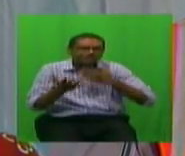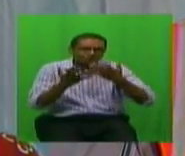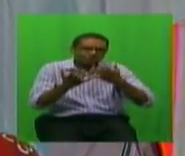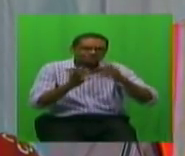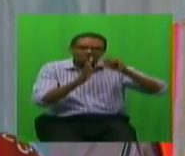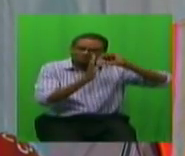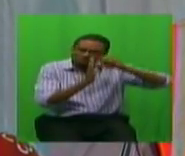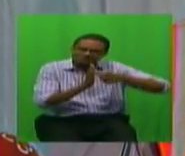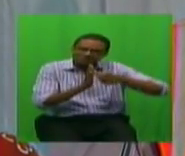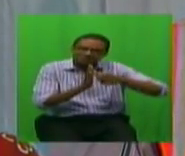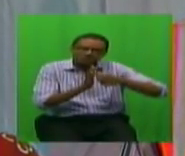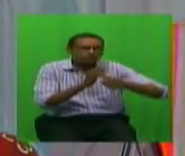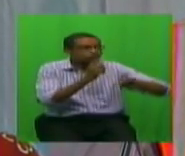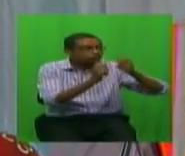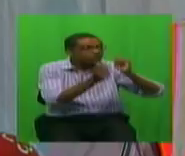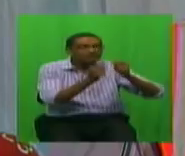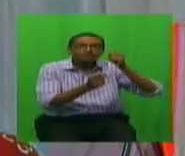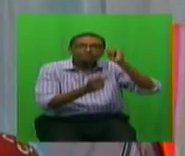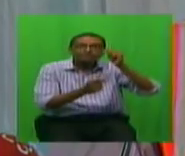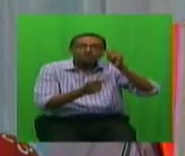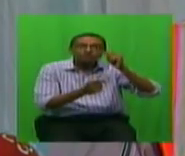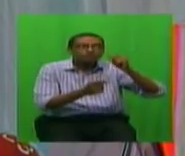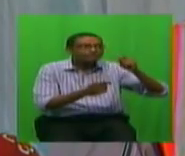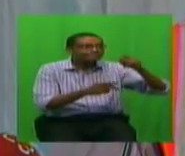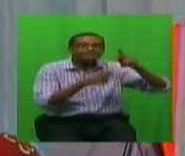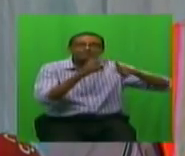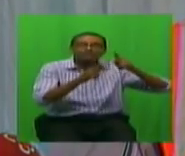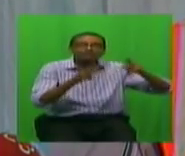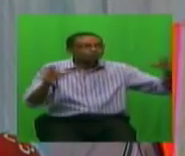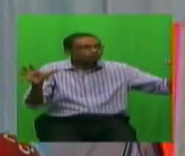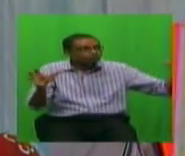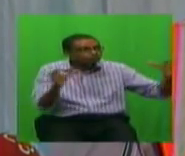Trinidad and Tobago came together under this disaster.